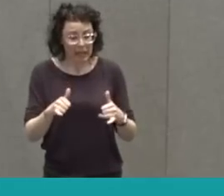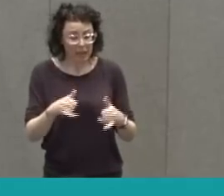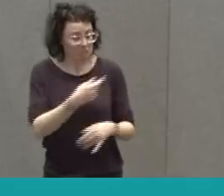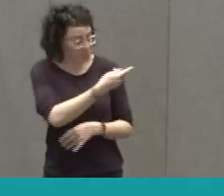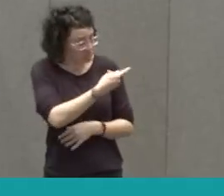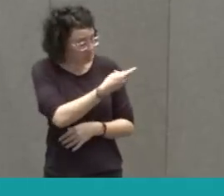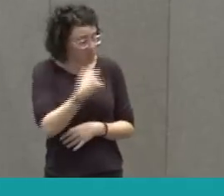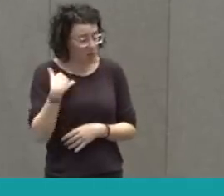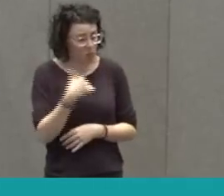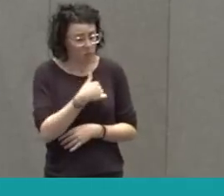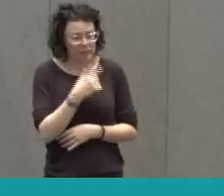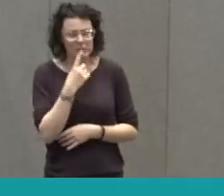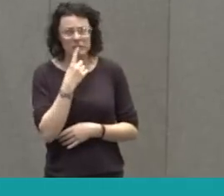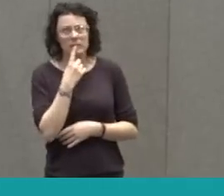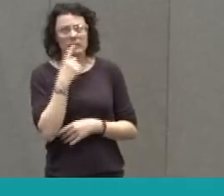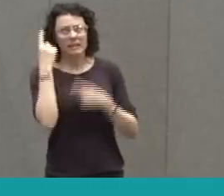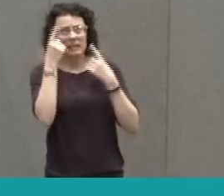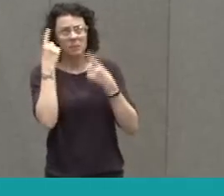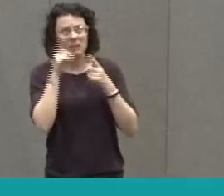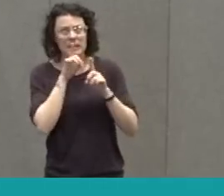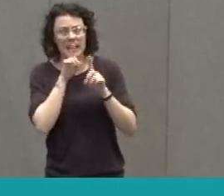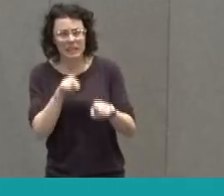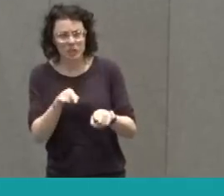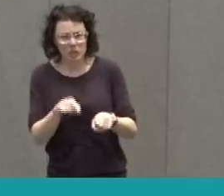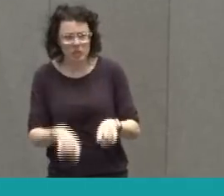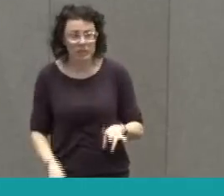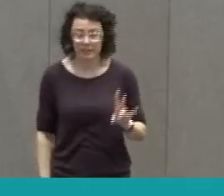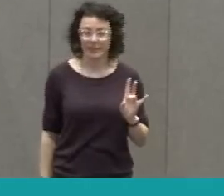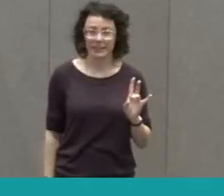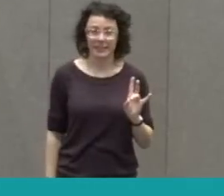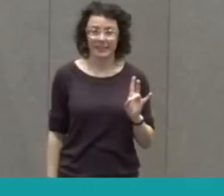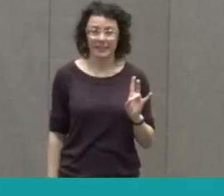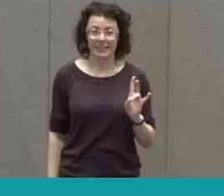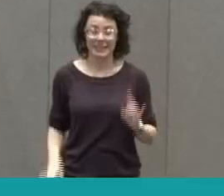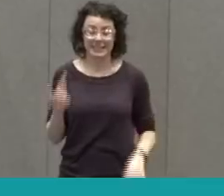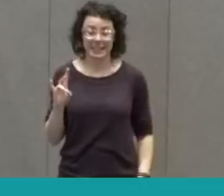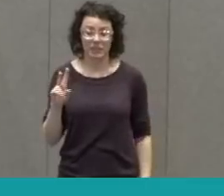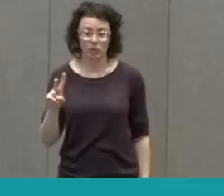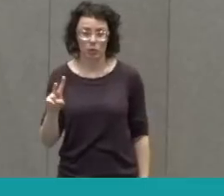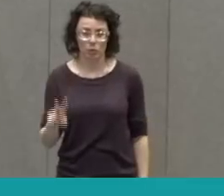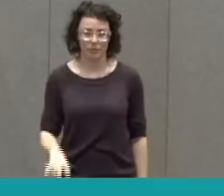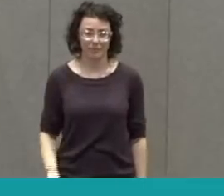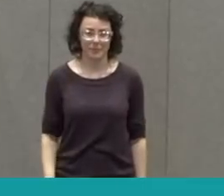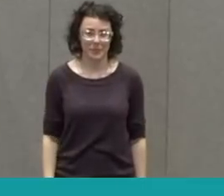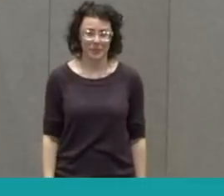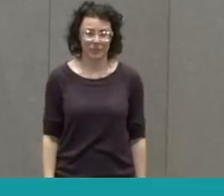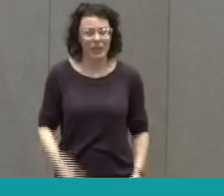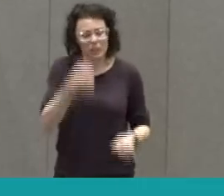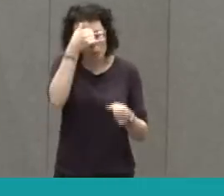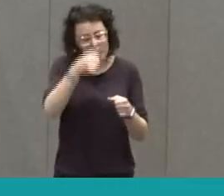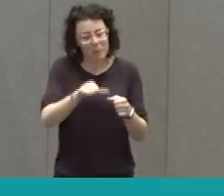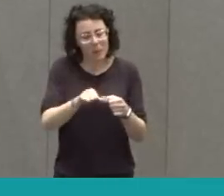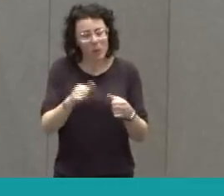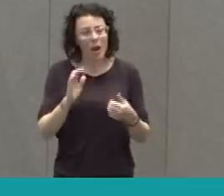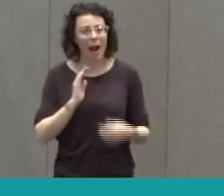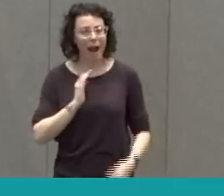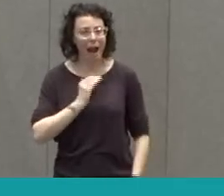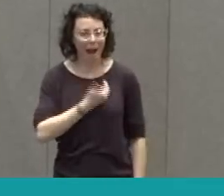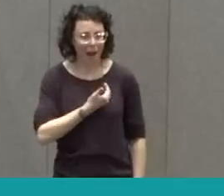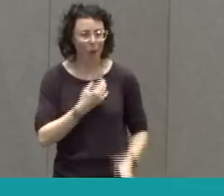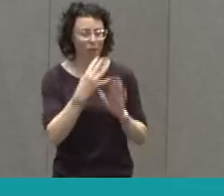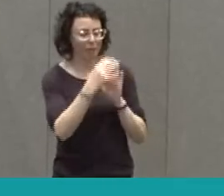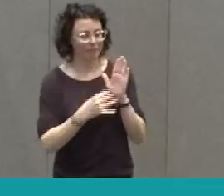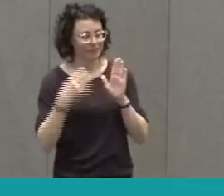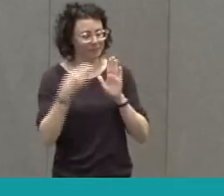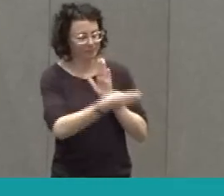time sometimes answering it. 72. 72 is it. So we're having to remember our facts. And this is a good reason to play